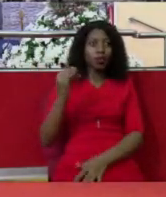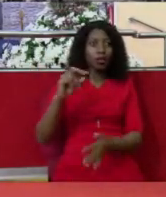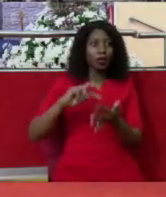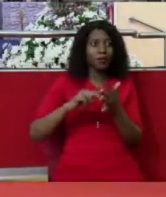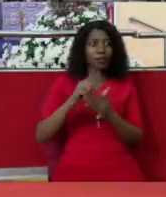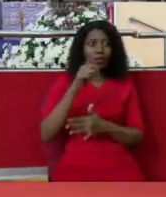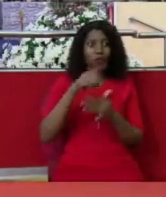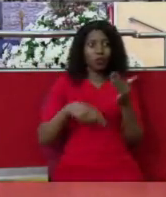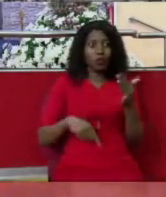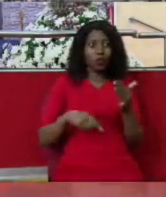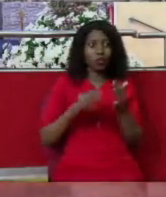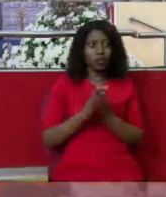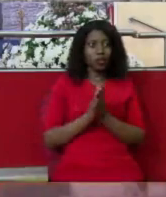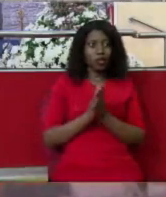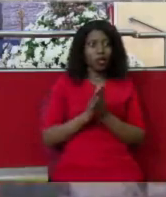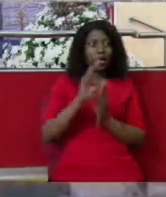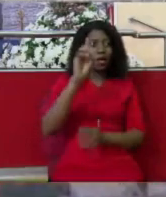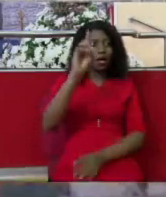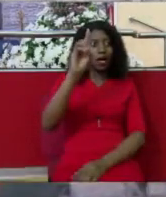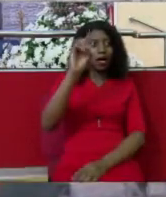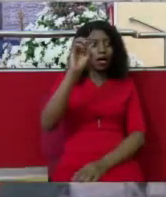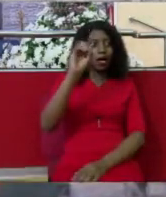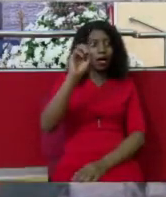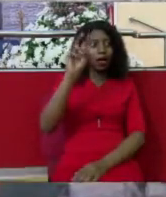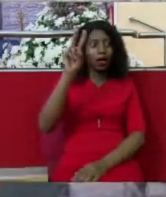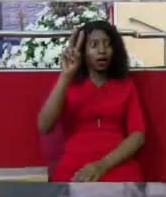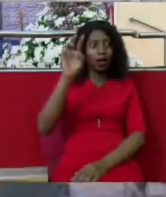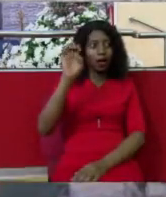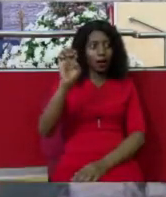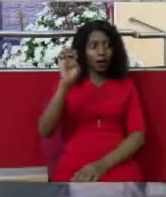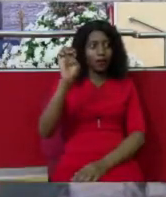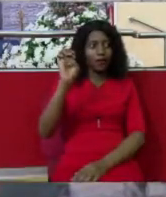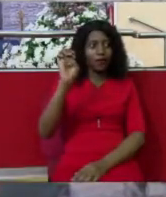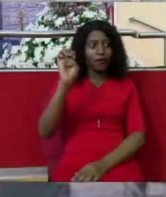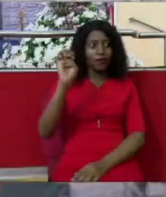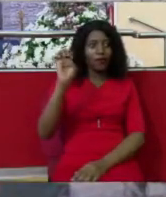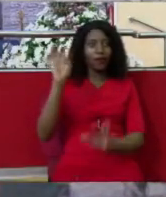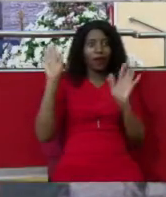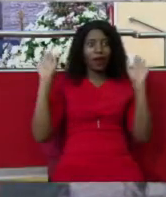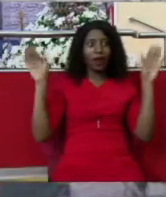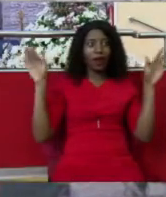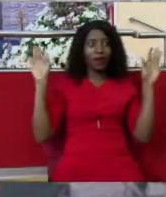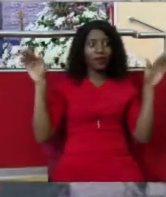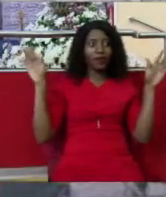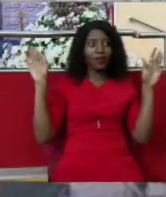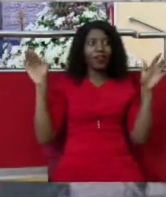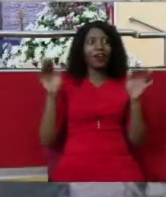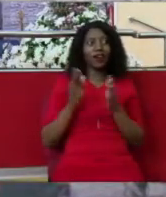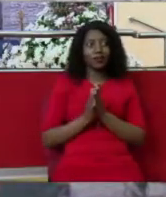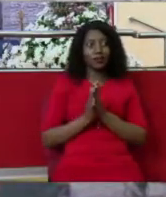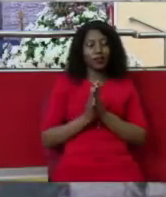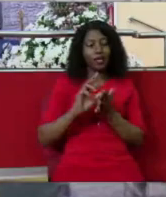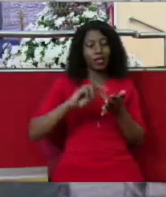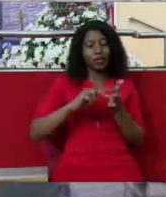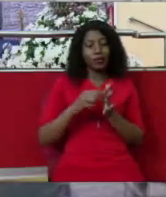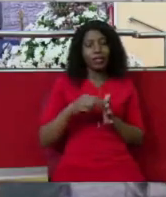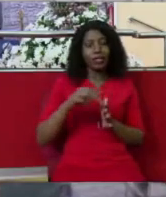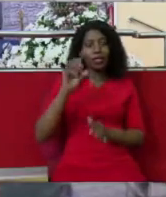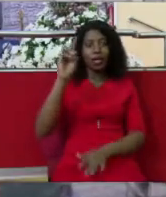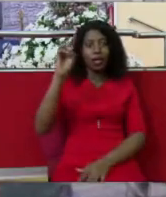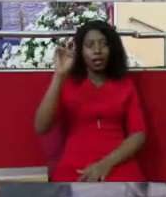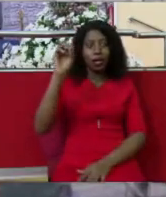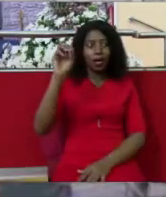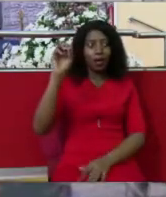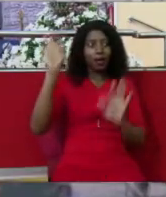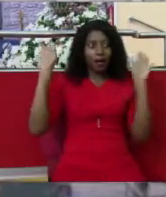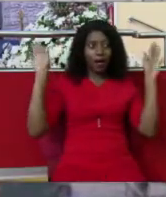dove or a pigeon. Jina Jonah linamaanisha jiwa. Jiwa, a dove or a pigeon. I'm a